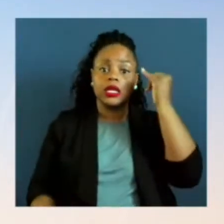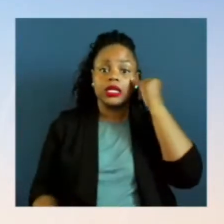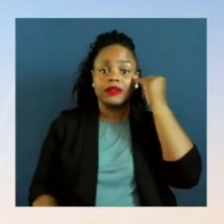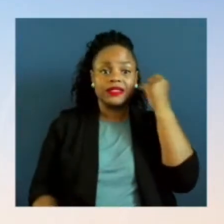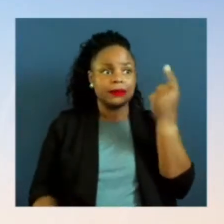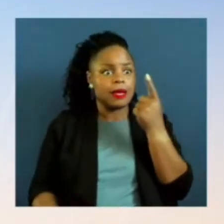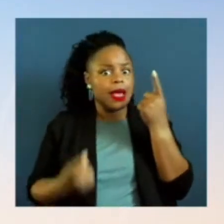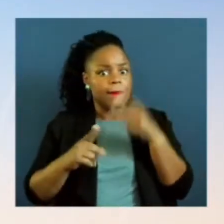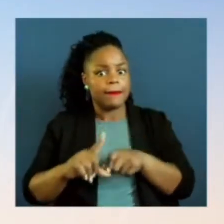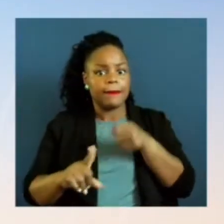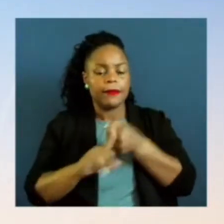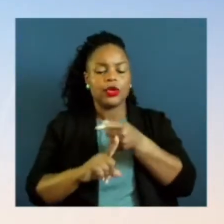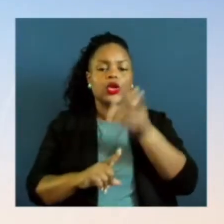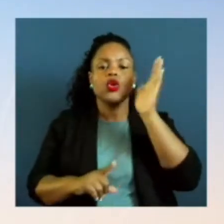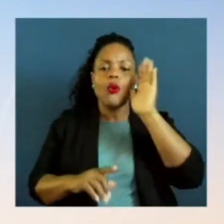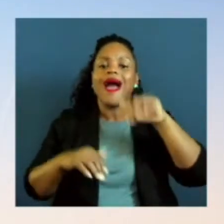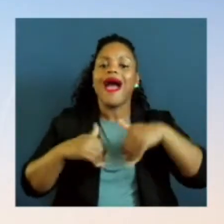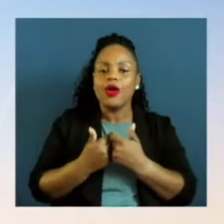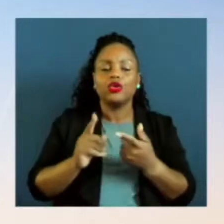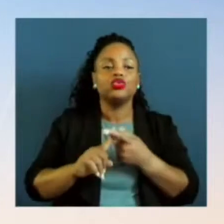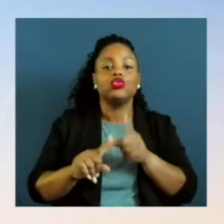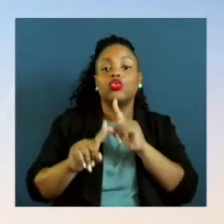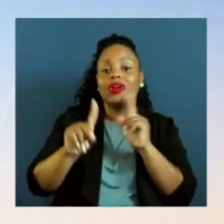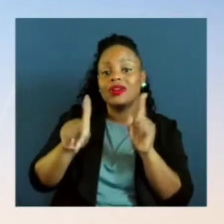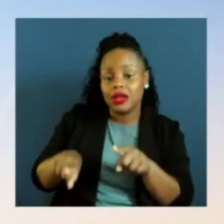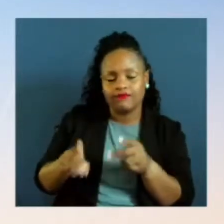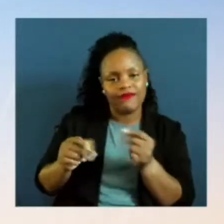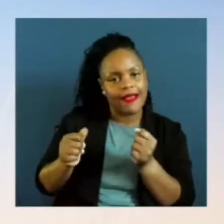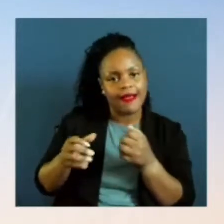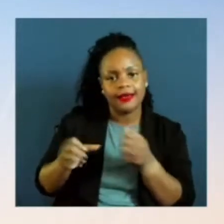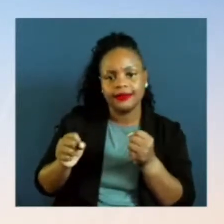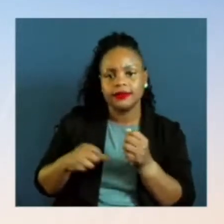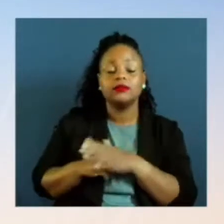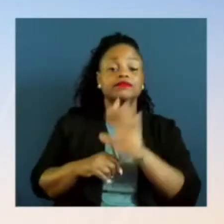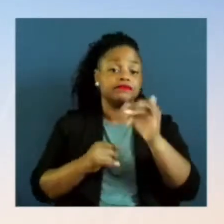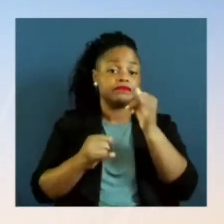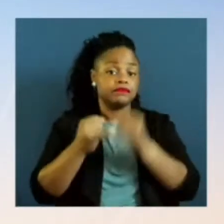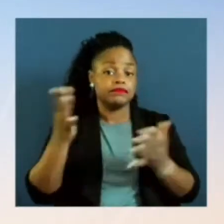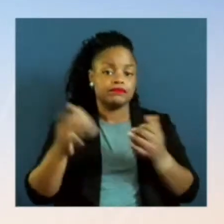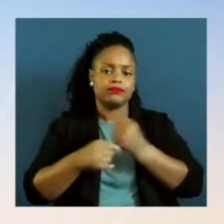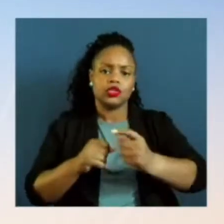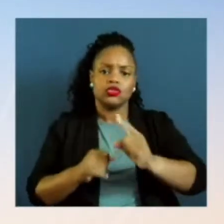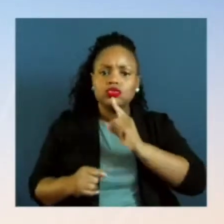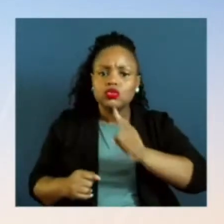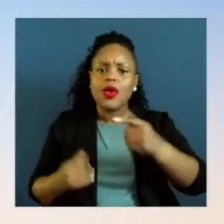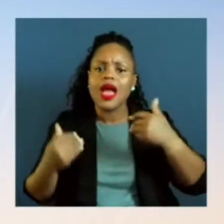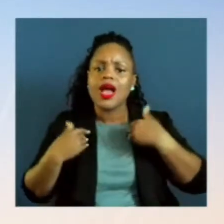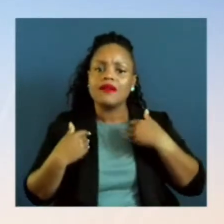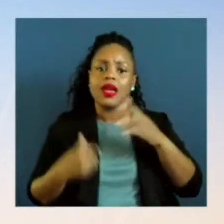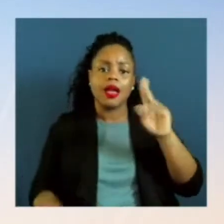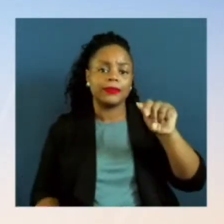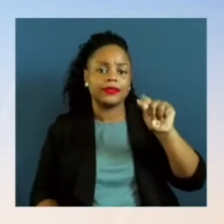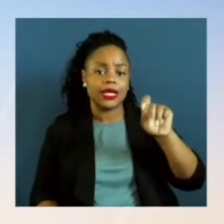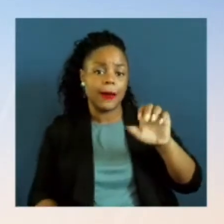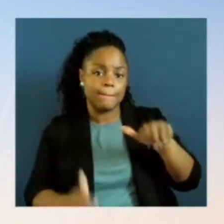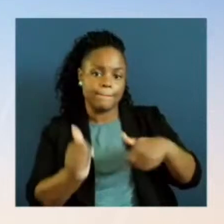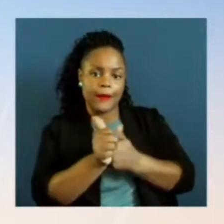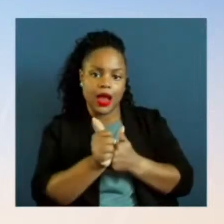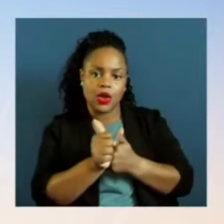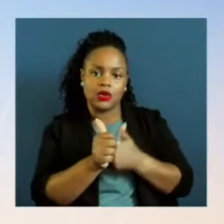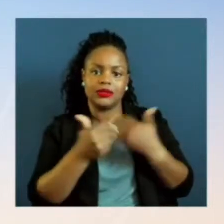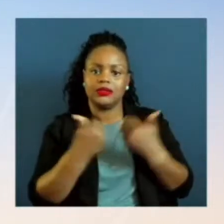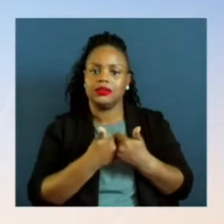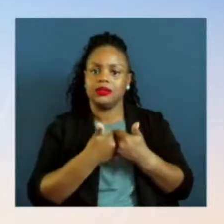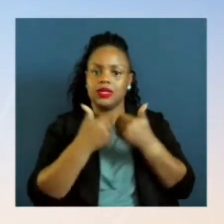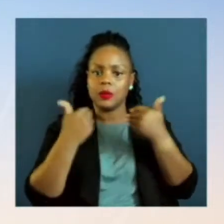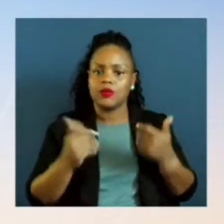respond quickly. And finally, ensure that you have up-to-date backups and that they're segregated from a network so that they're not accessible to an